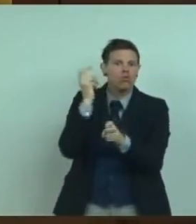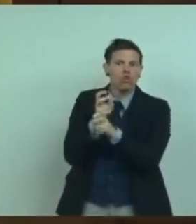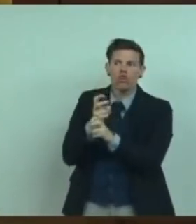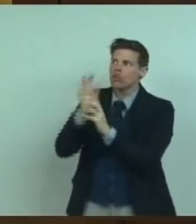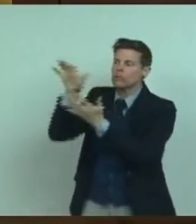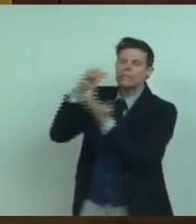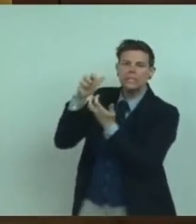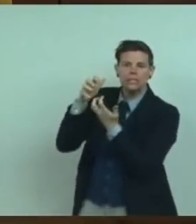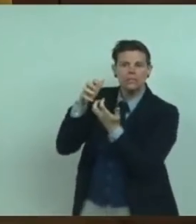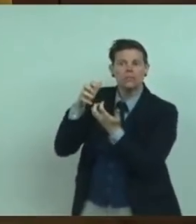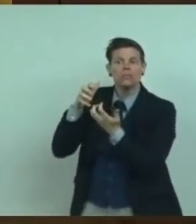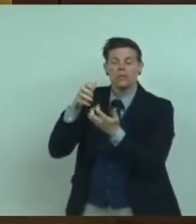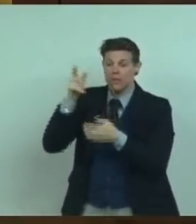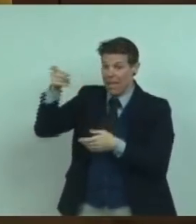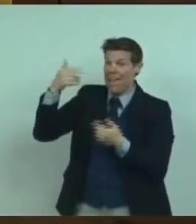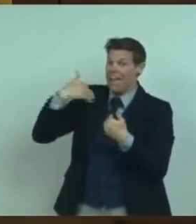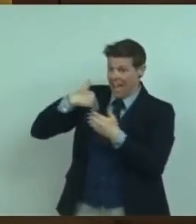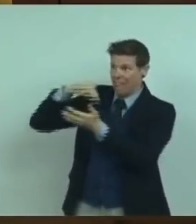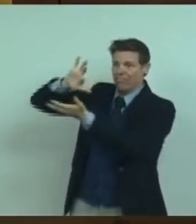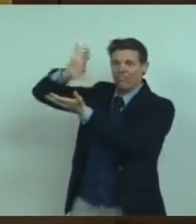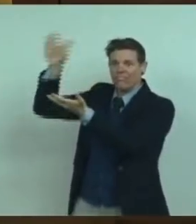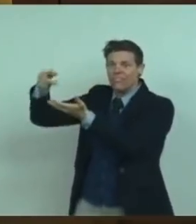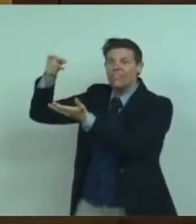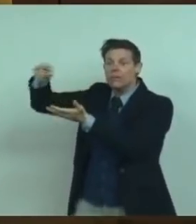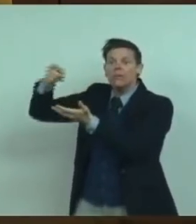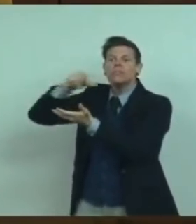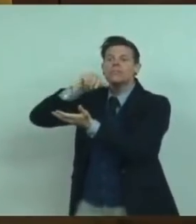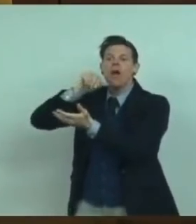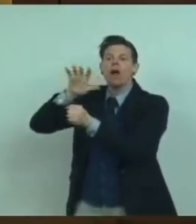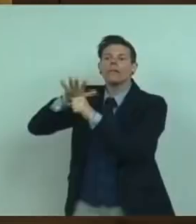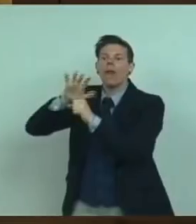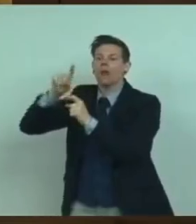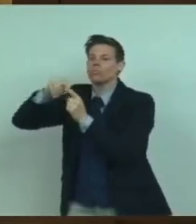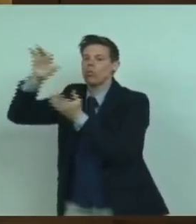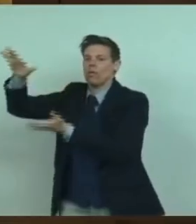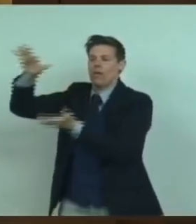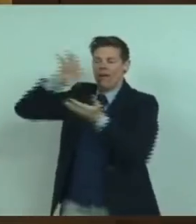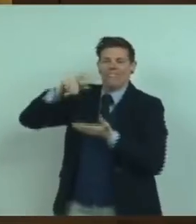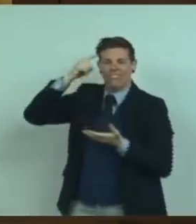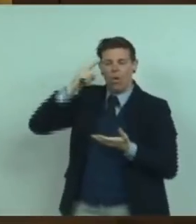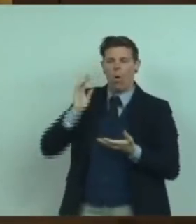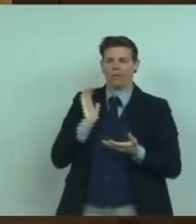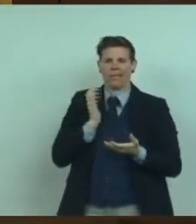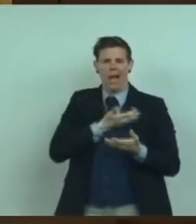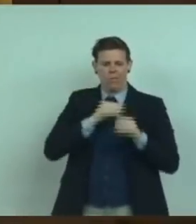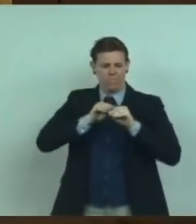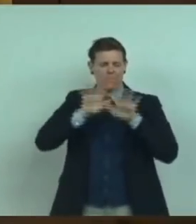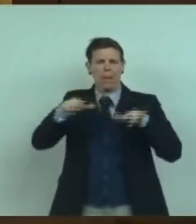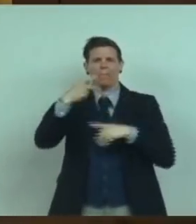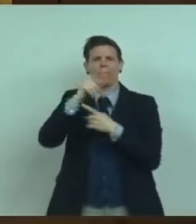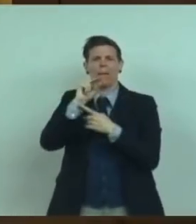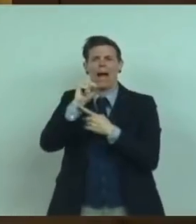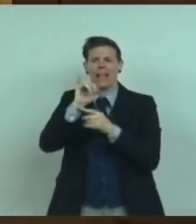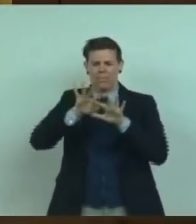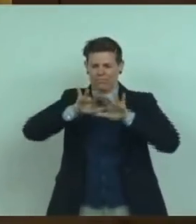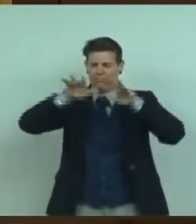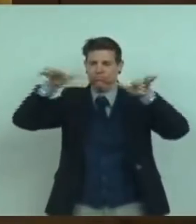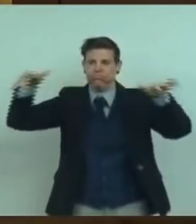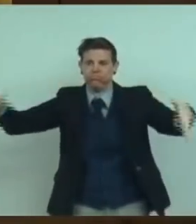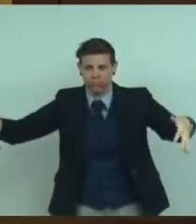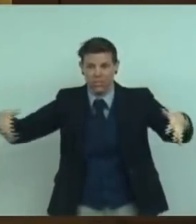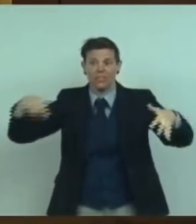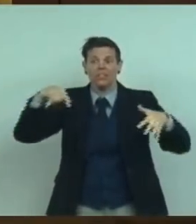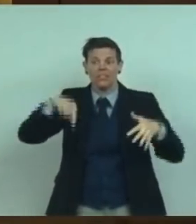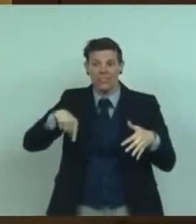stockpile for a pandemic of this nature that is a respiratory pandemic that creates the kind of risk